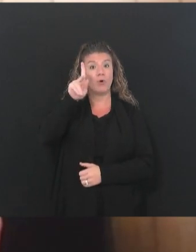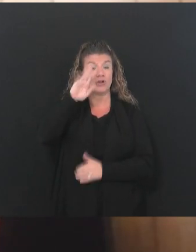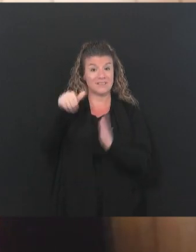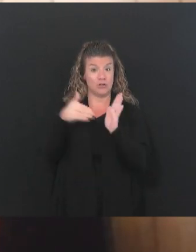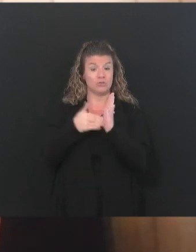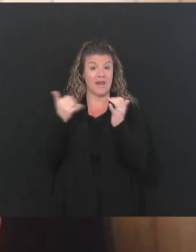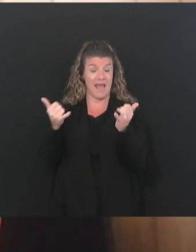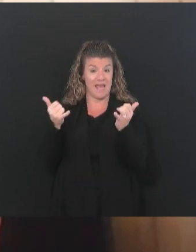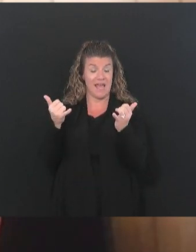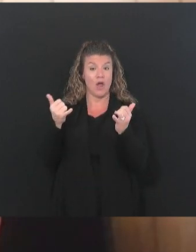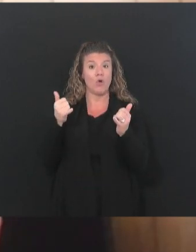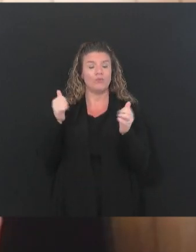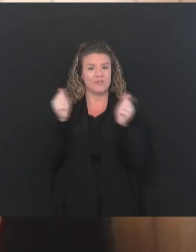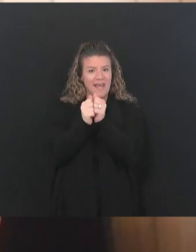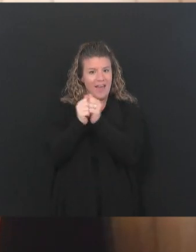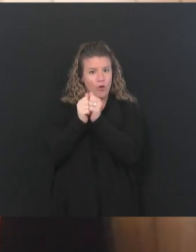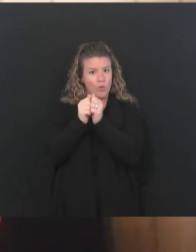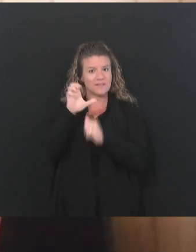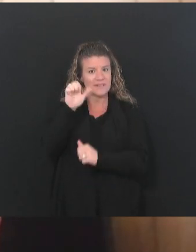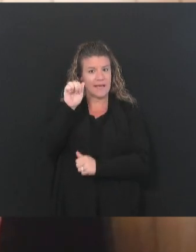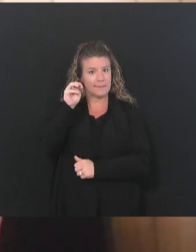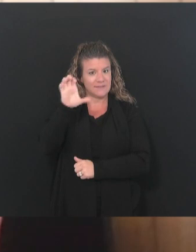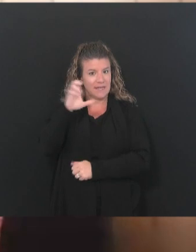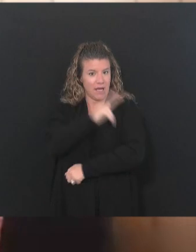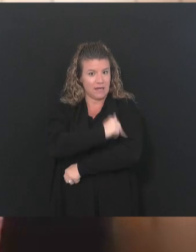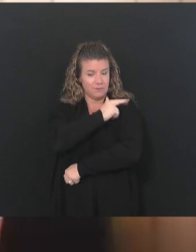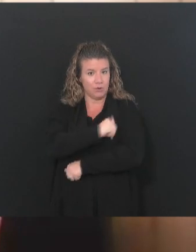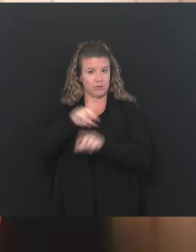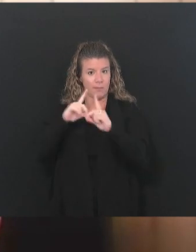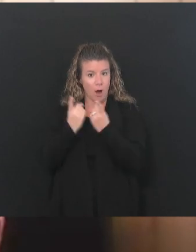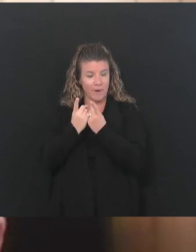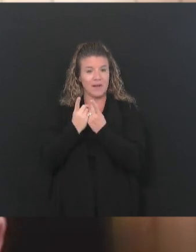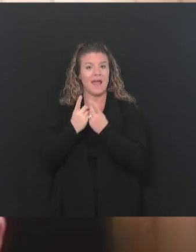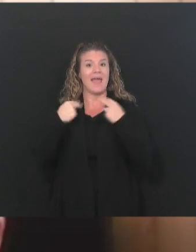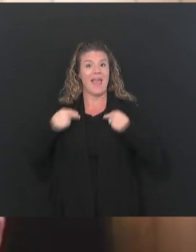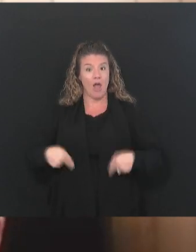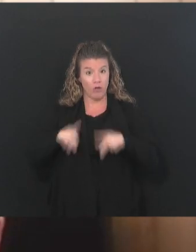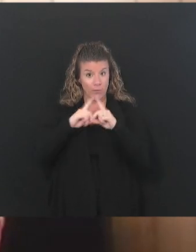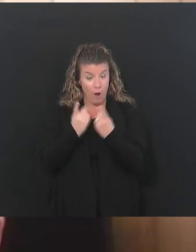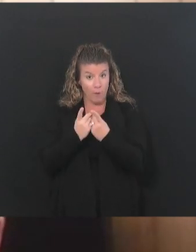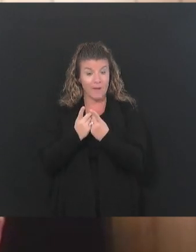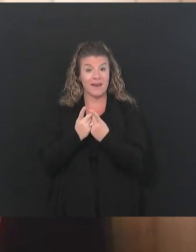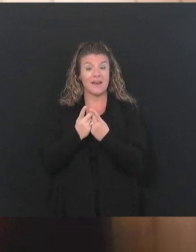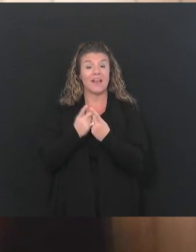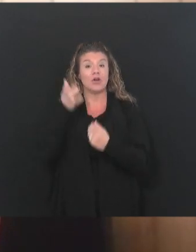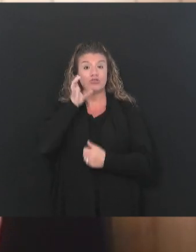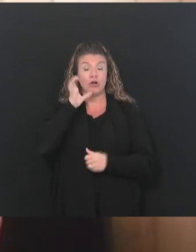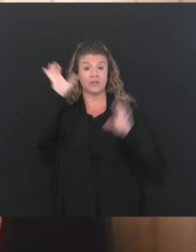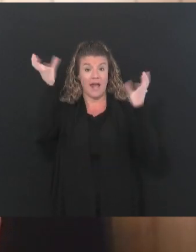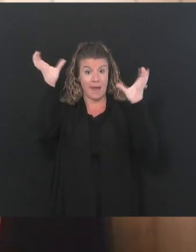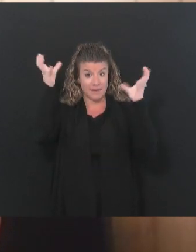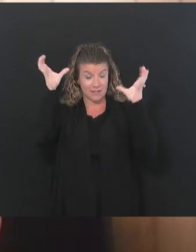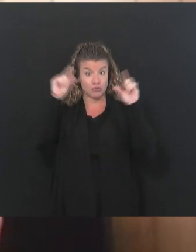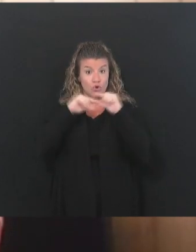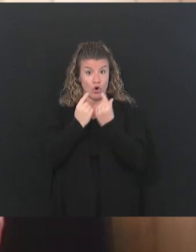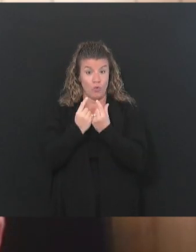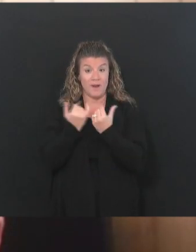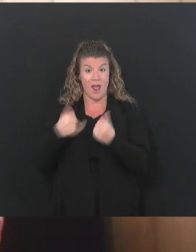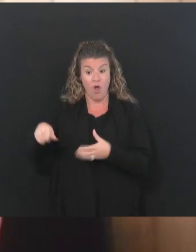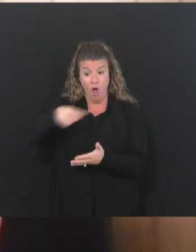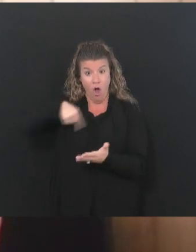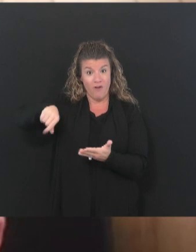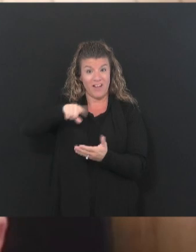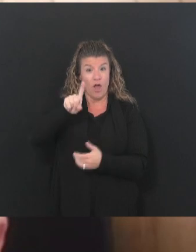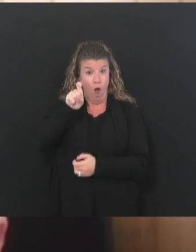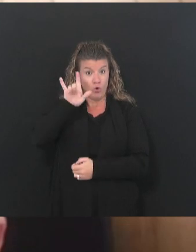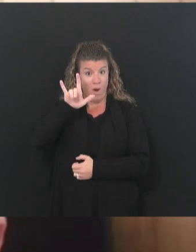along with CAMC, Kanawha Charleston Health Department, and Charleston Ambulance Authority. over